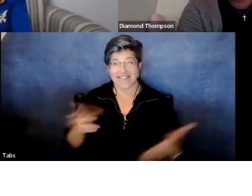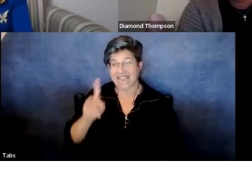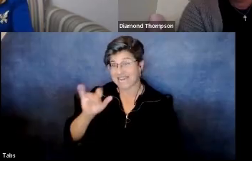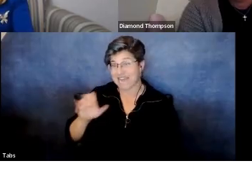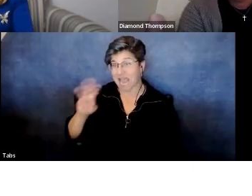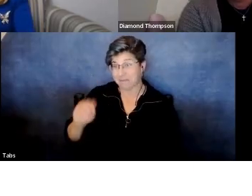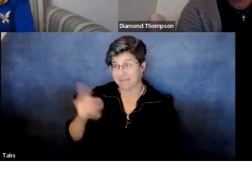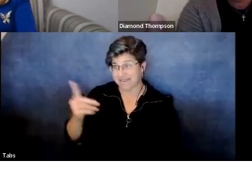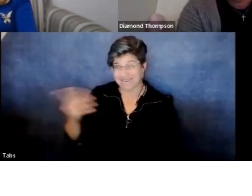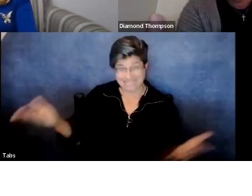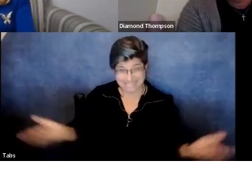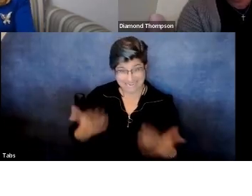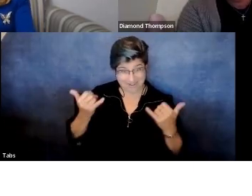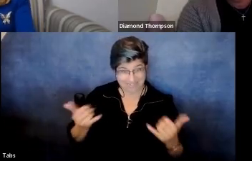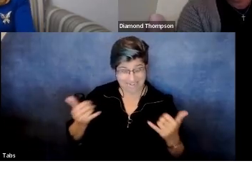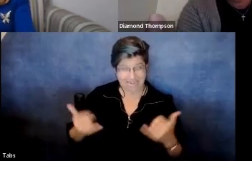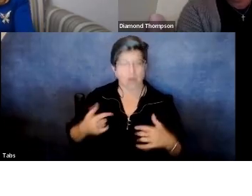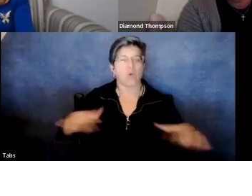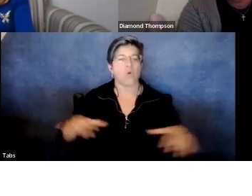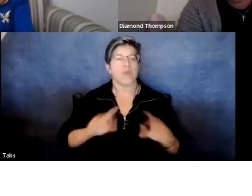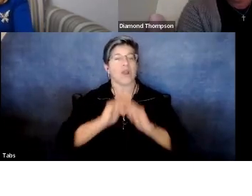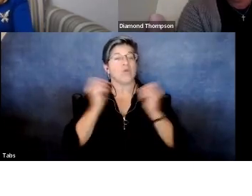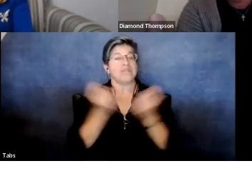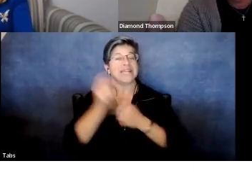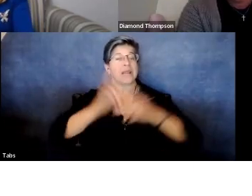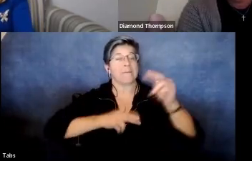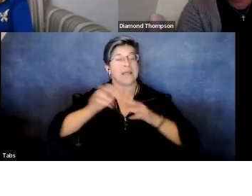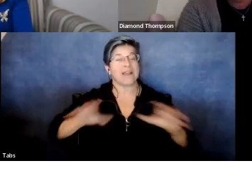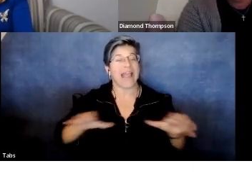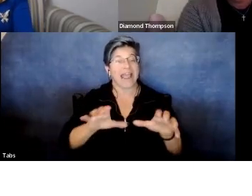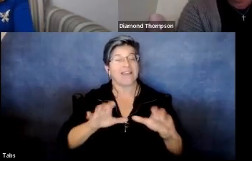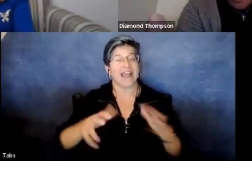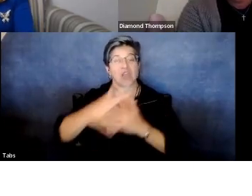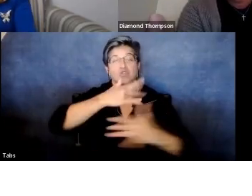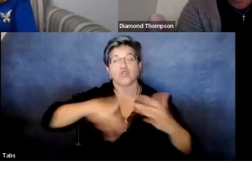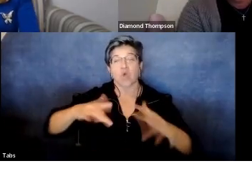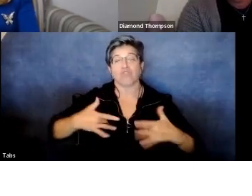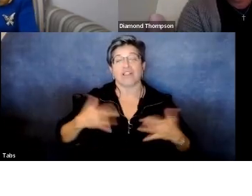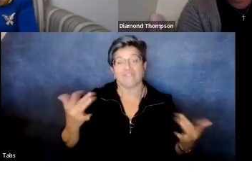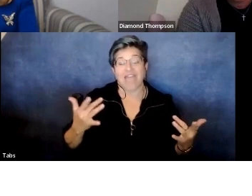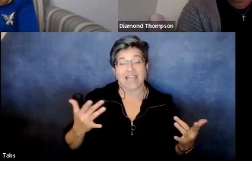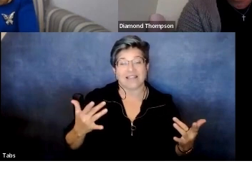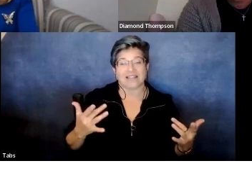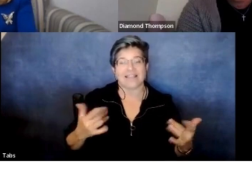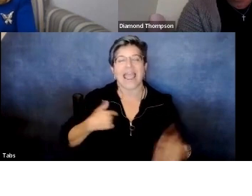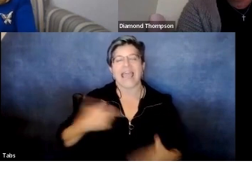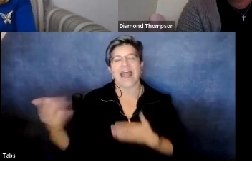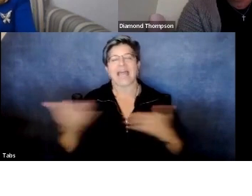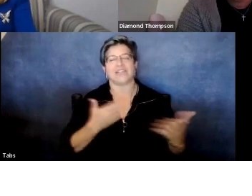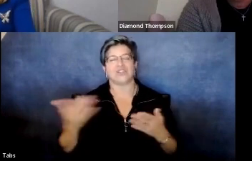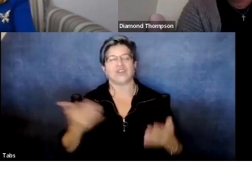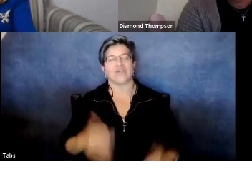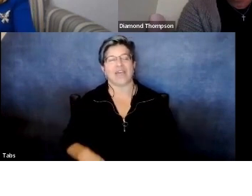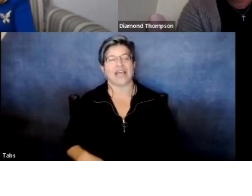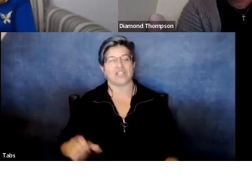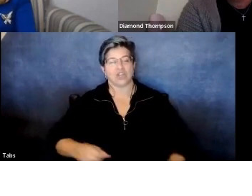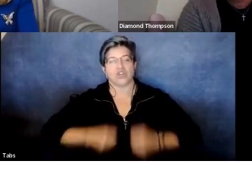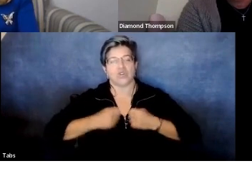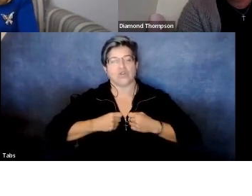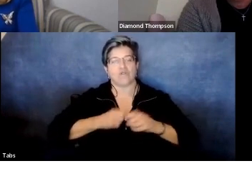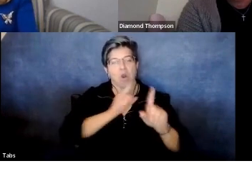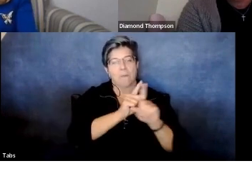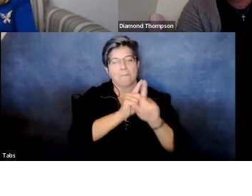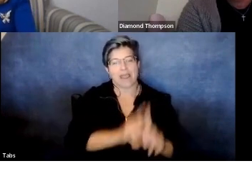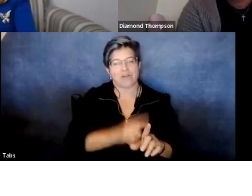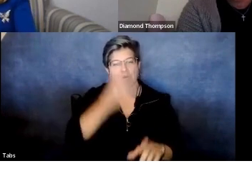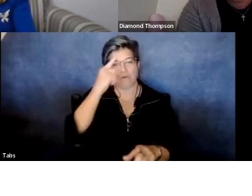today. We do team building activities and we have social events. And I serve as the survivor mentor